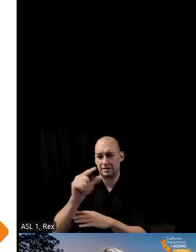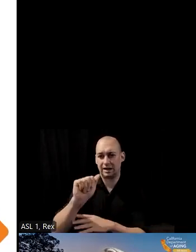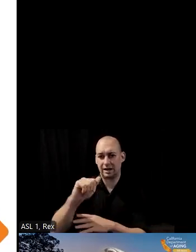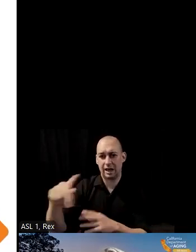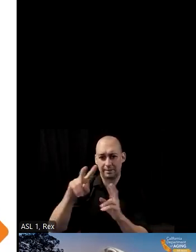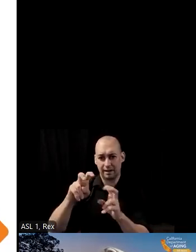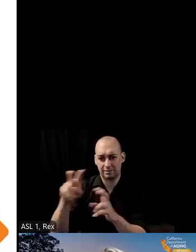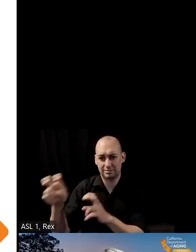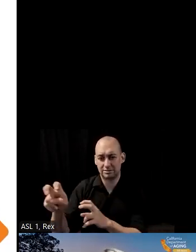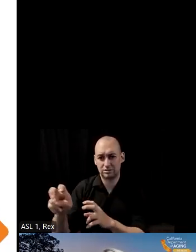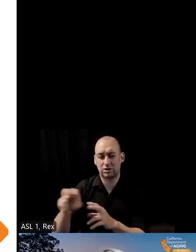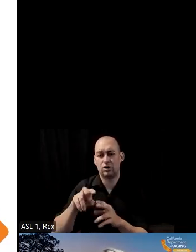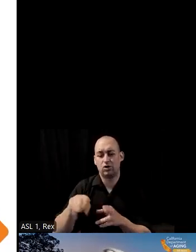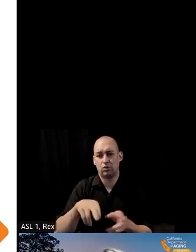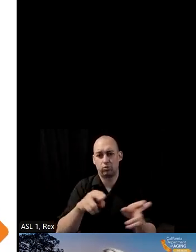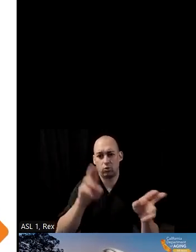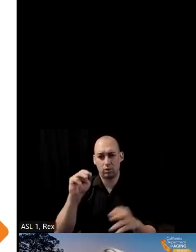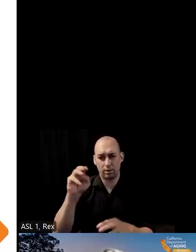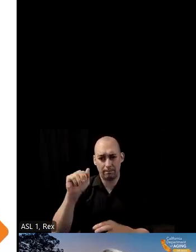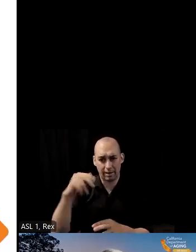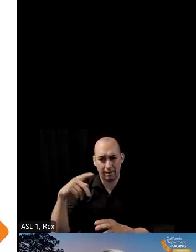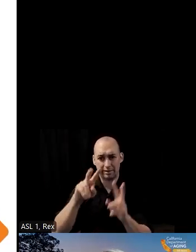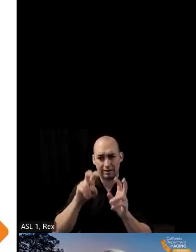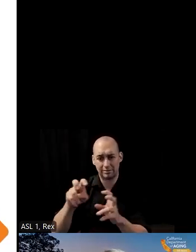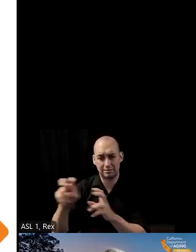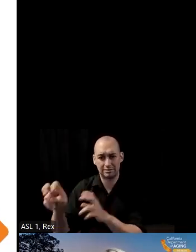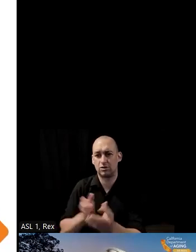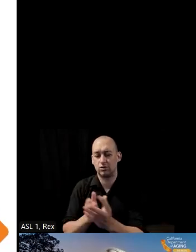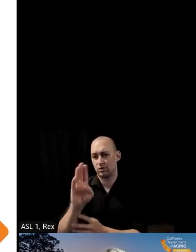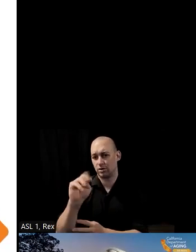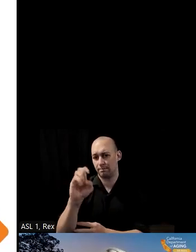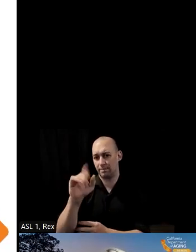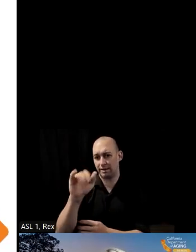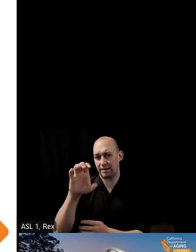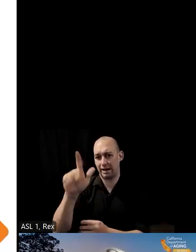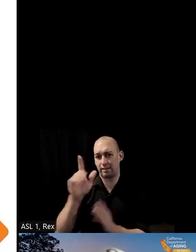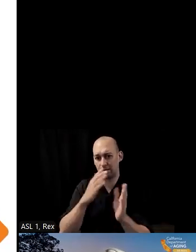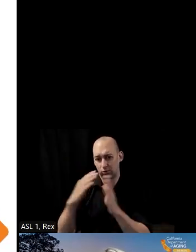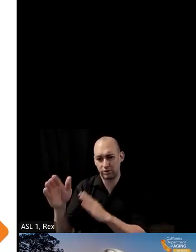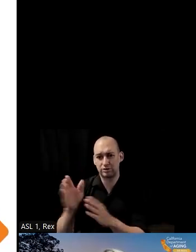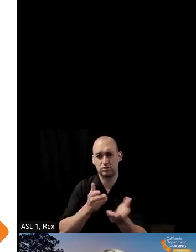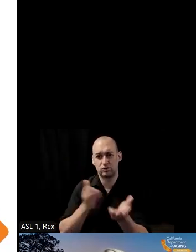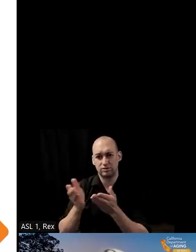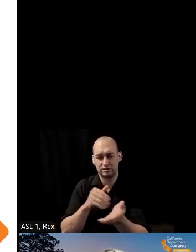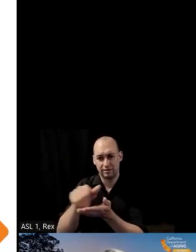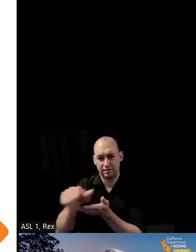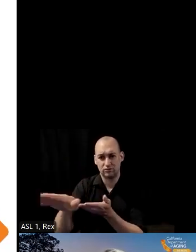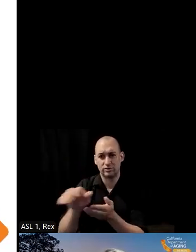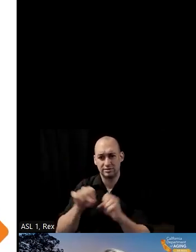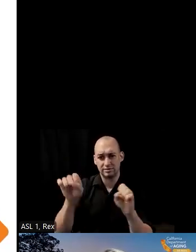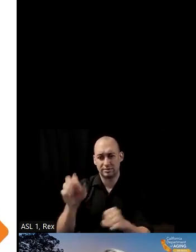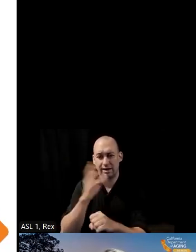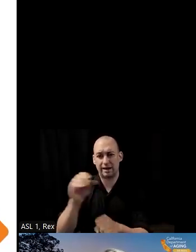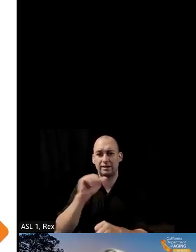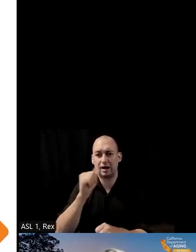initiative. This is being done across both the Medi-Cal home and community-based services delivery system and the